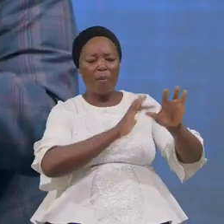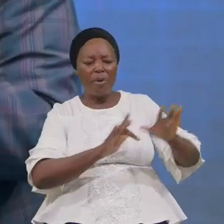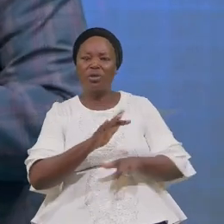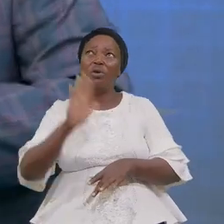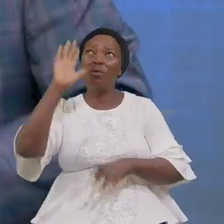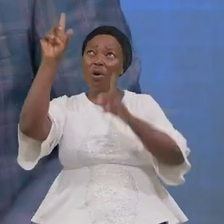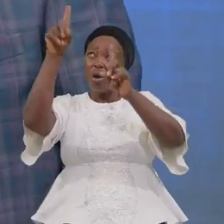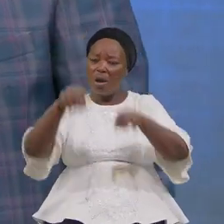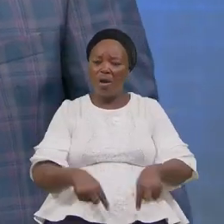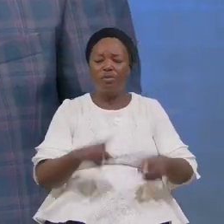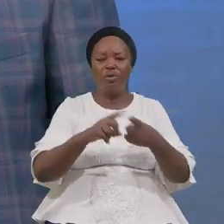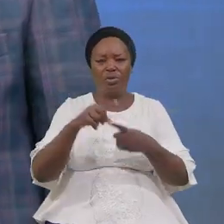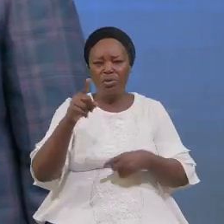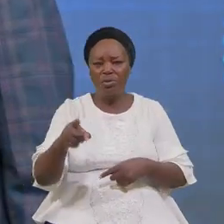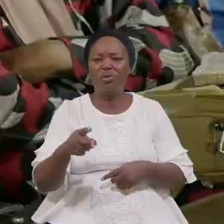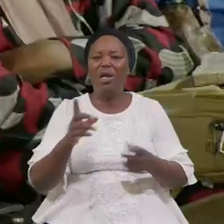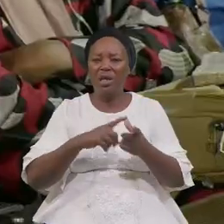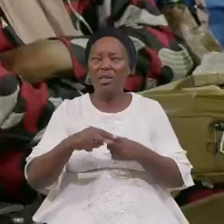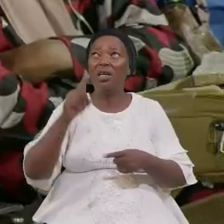come to you. He will heal you.